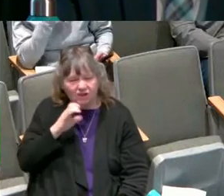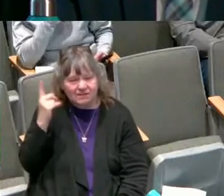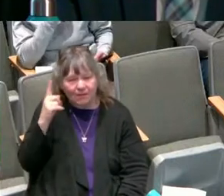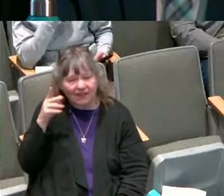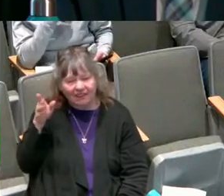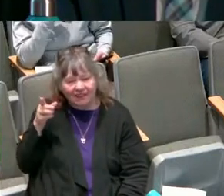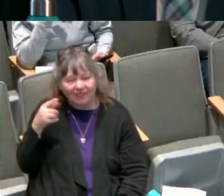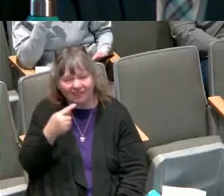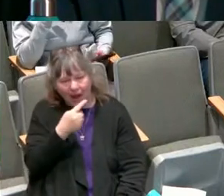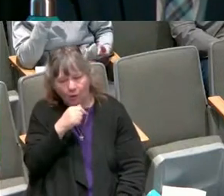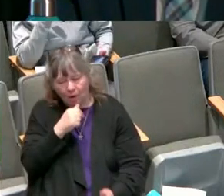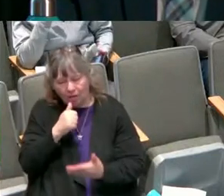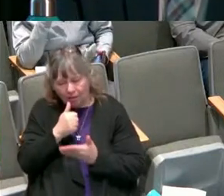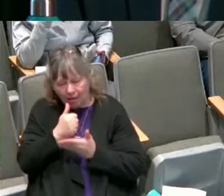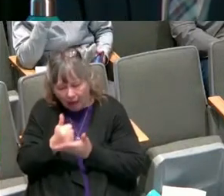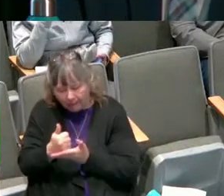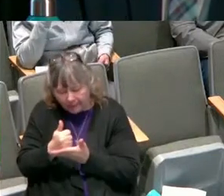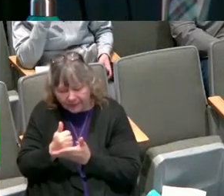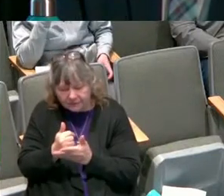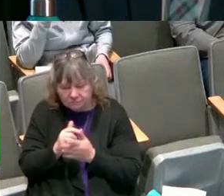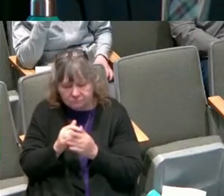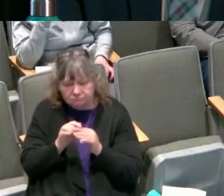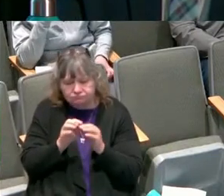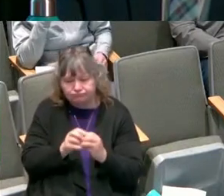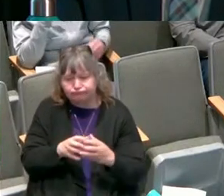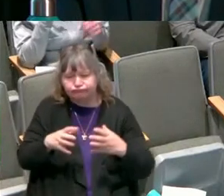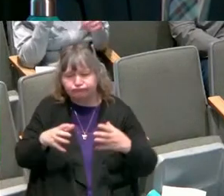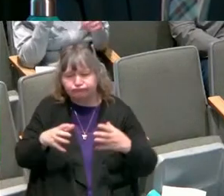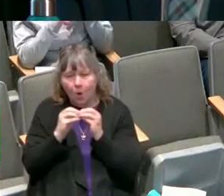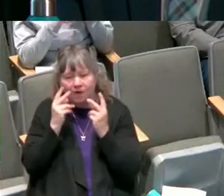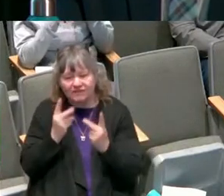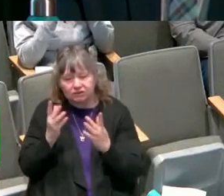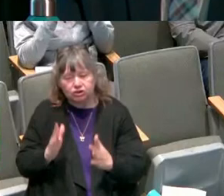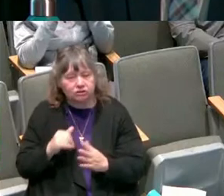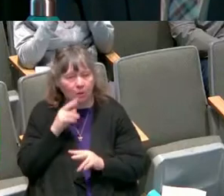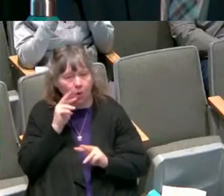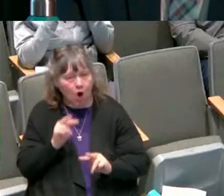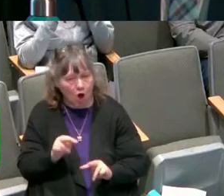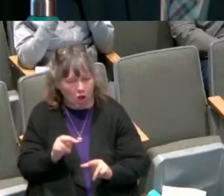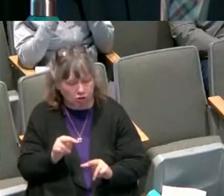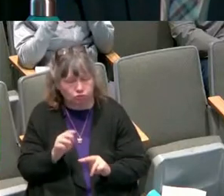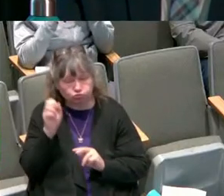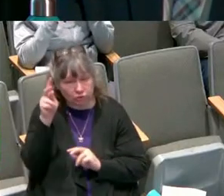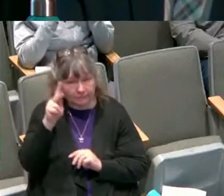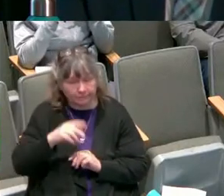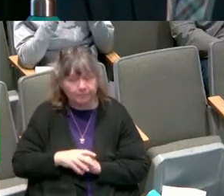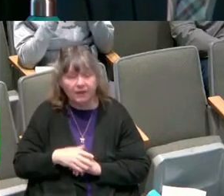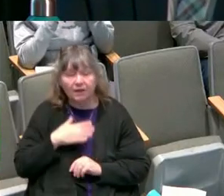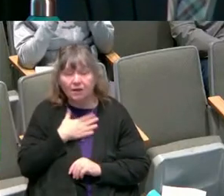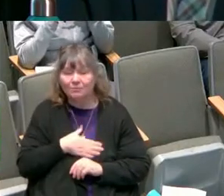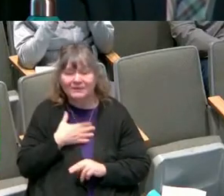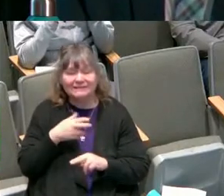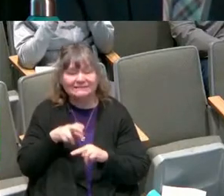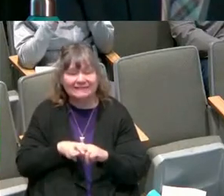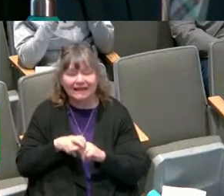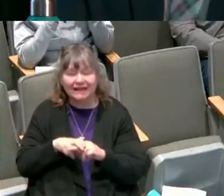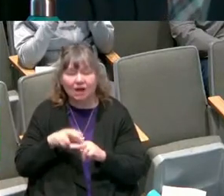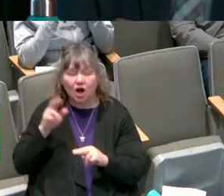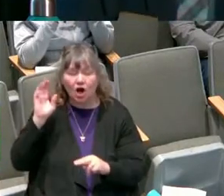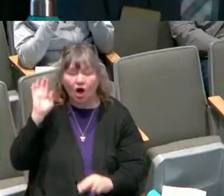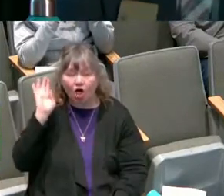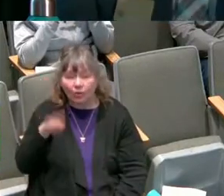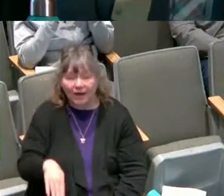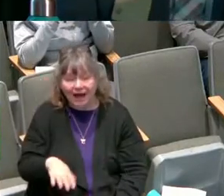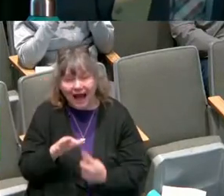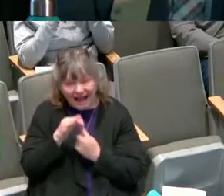somebody there will help us expand the visitor section as needed please stay seated this evening